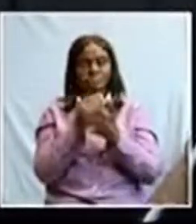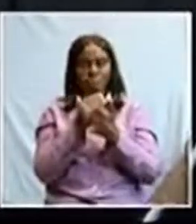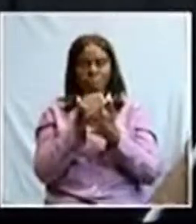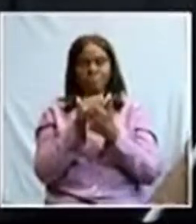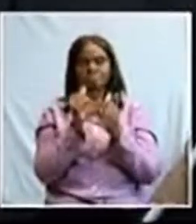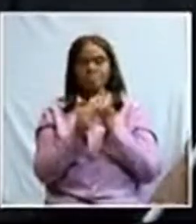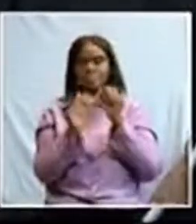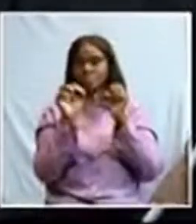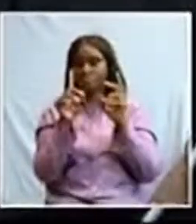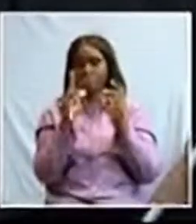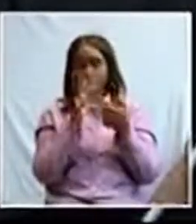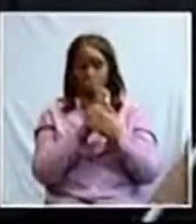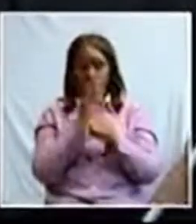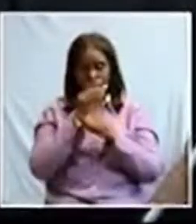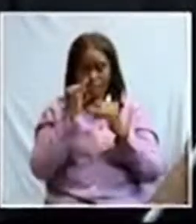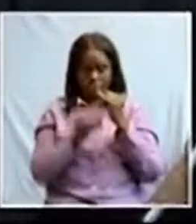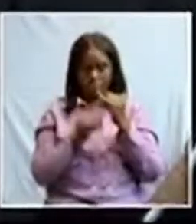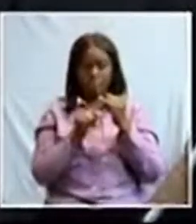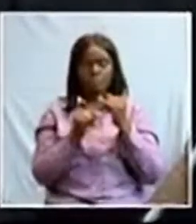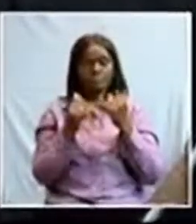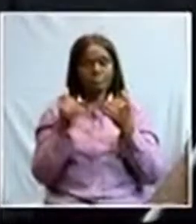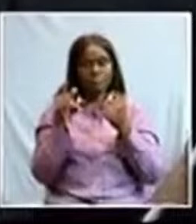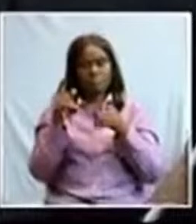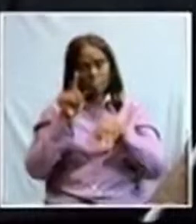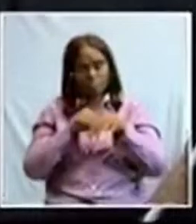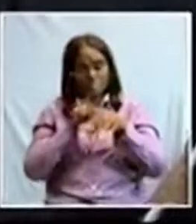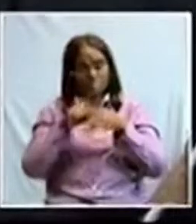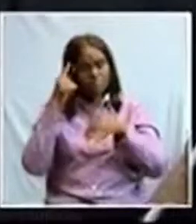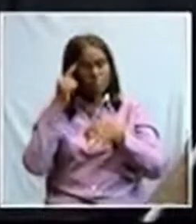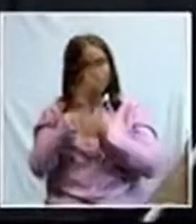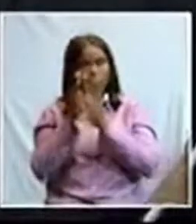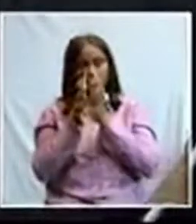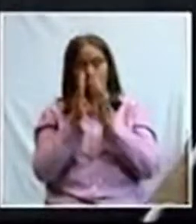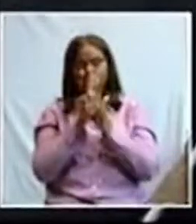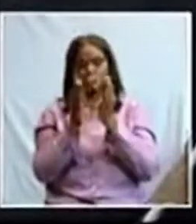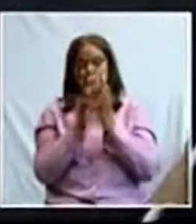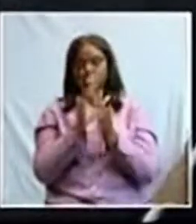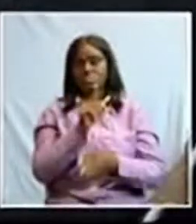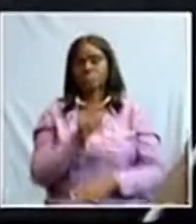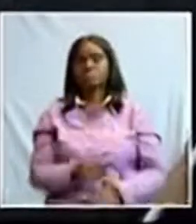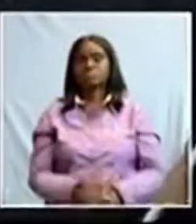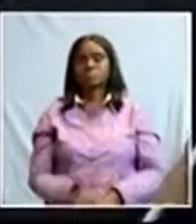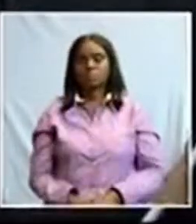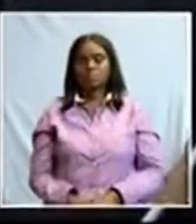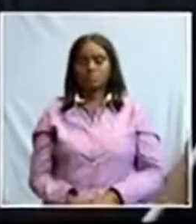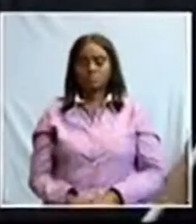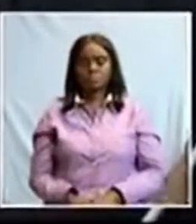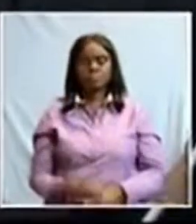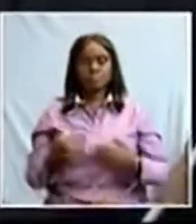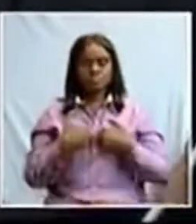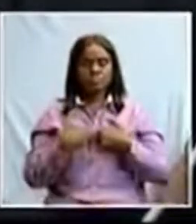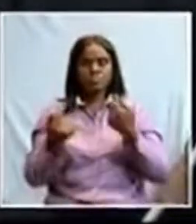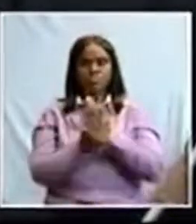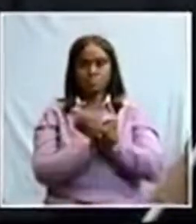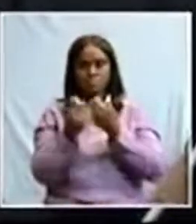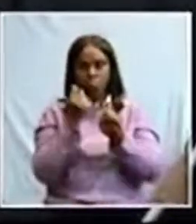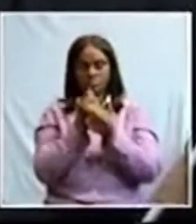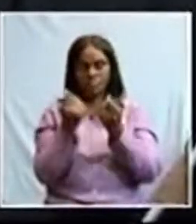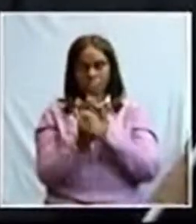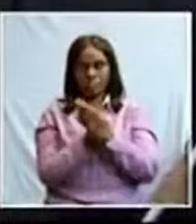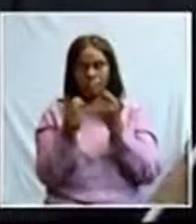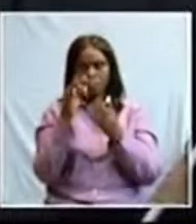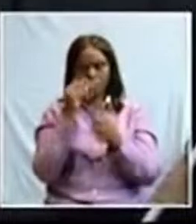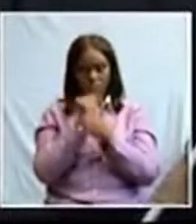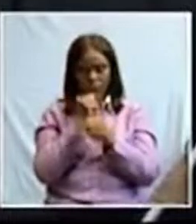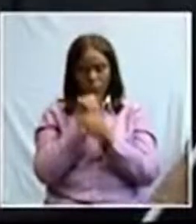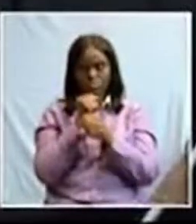okay. Then, during the construction, there was a change of scope